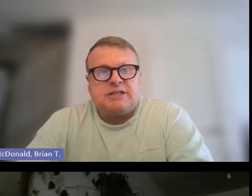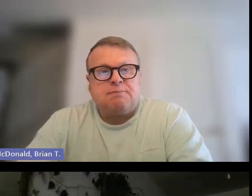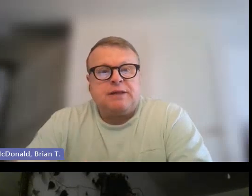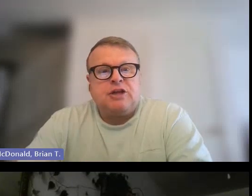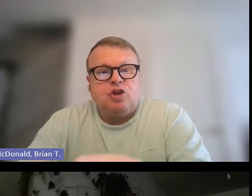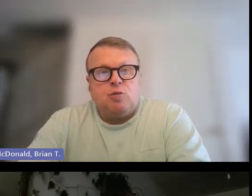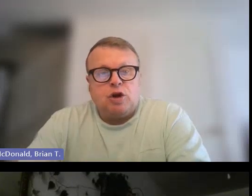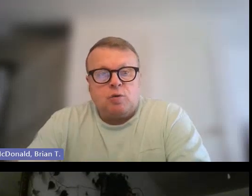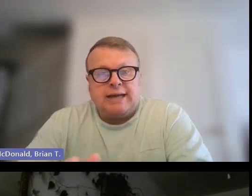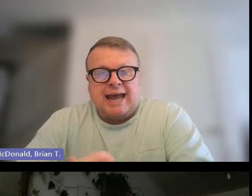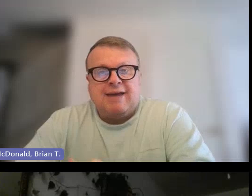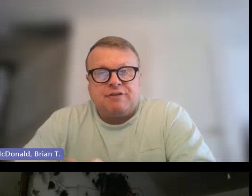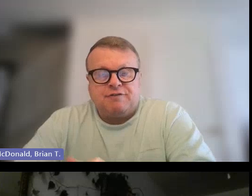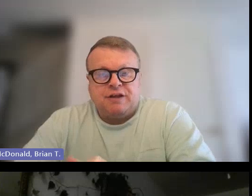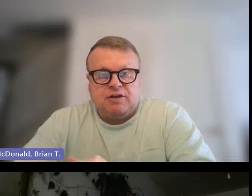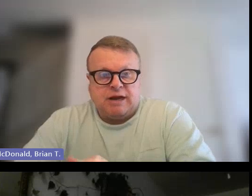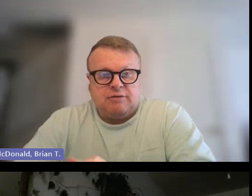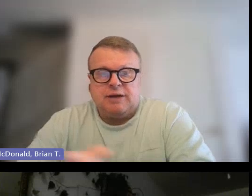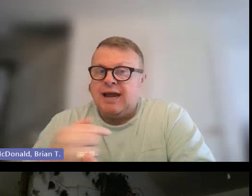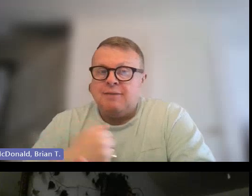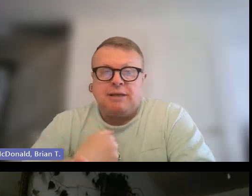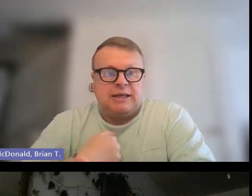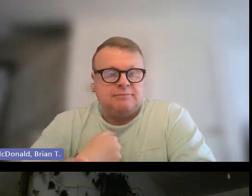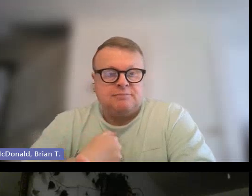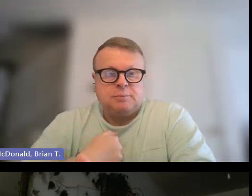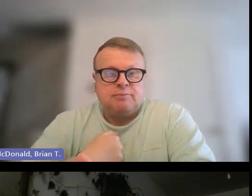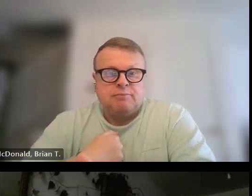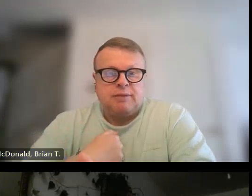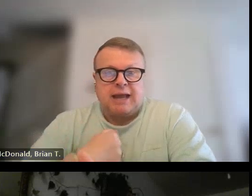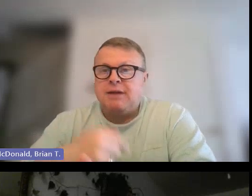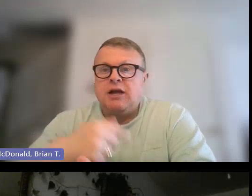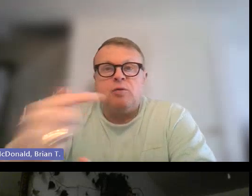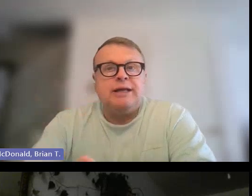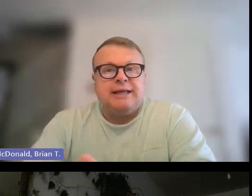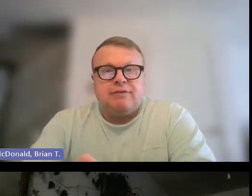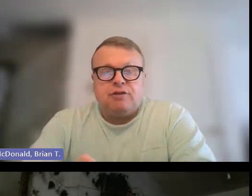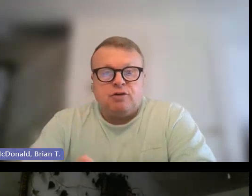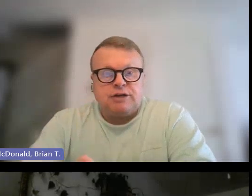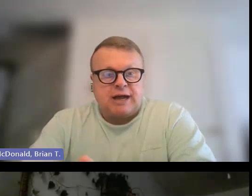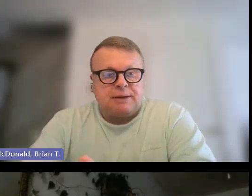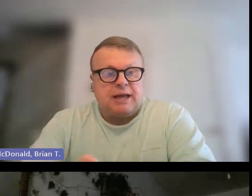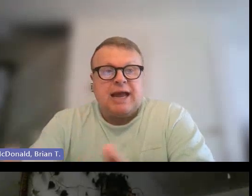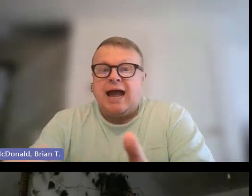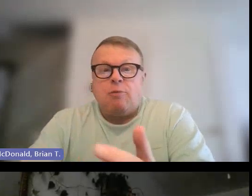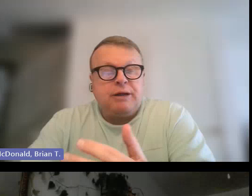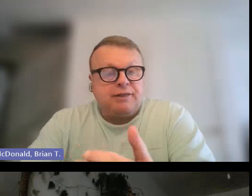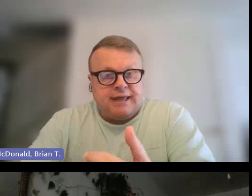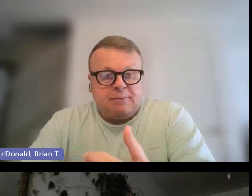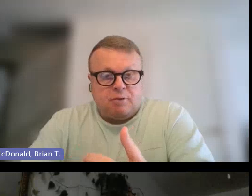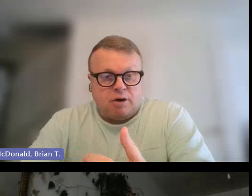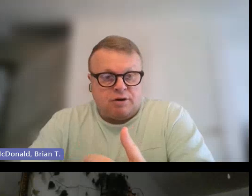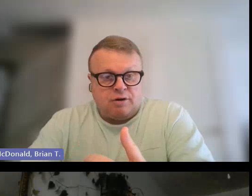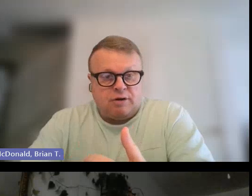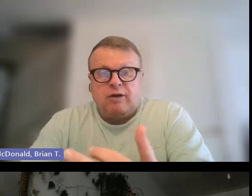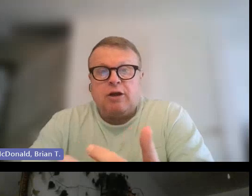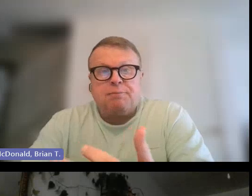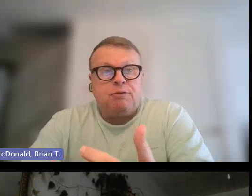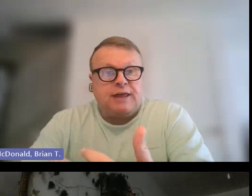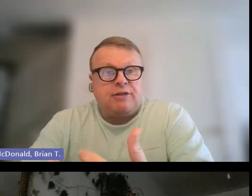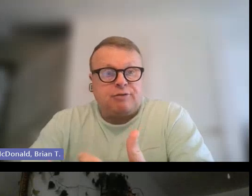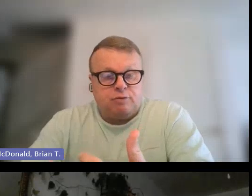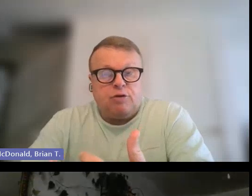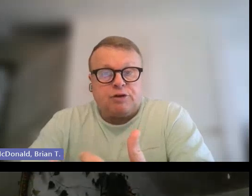issue is something you are going to have to figure out, not me. I'm not going to give you your topic. I'll be a think partner.